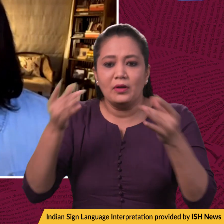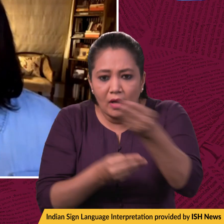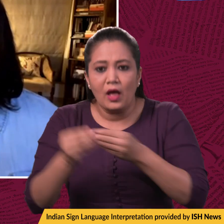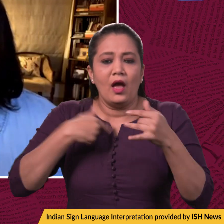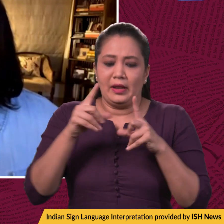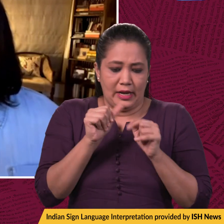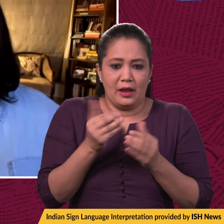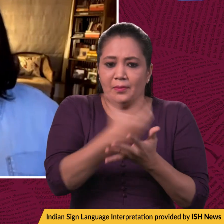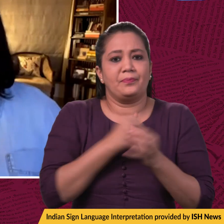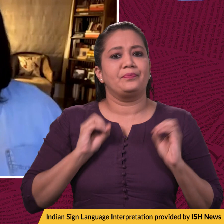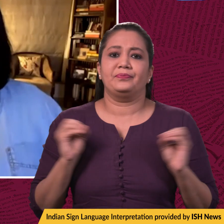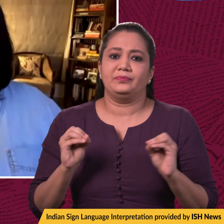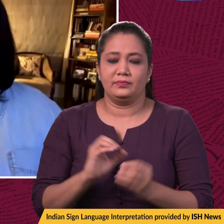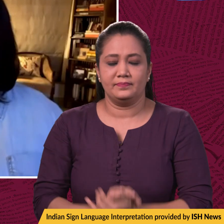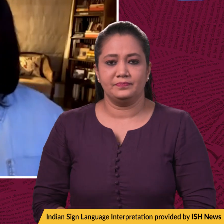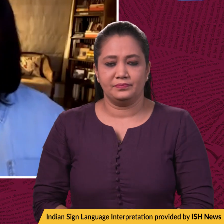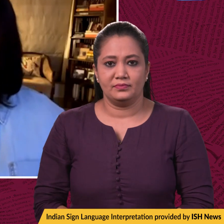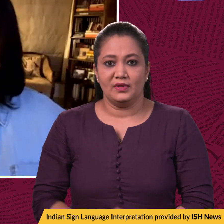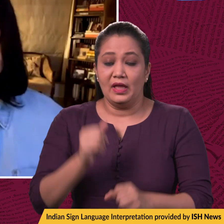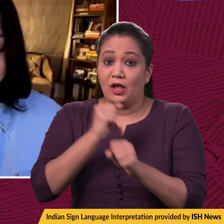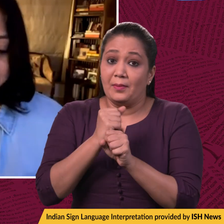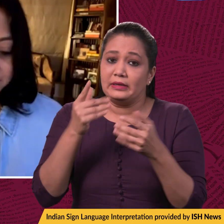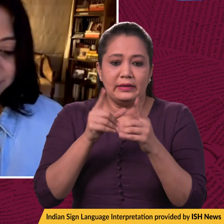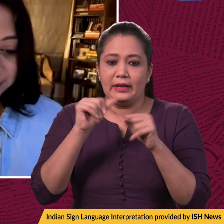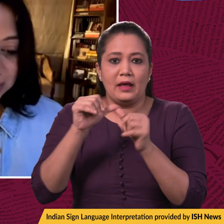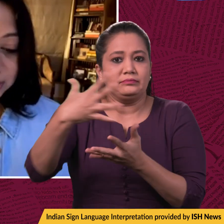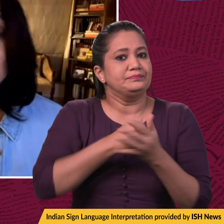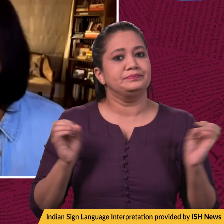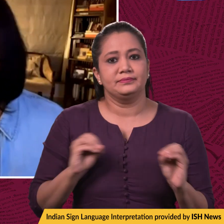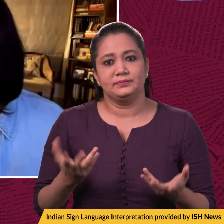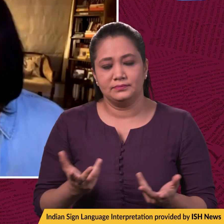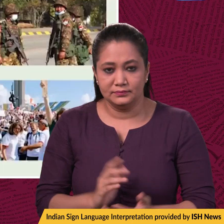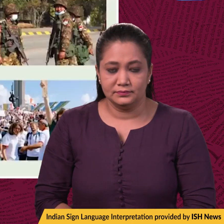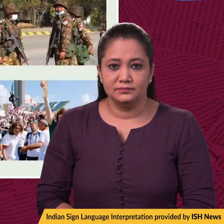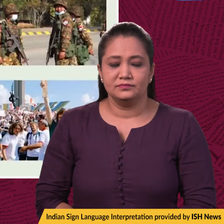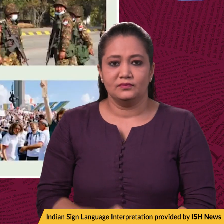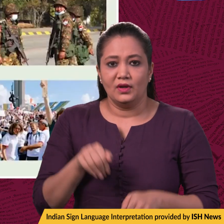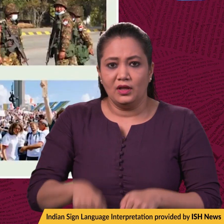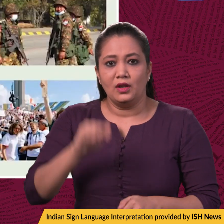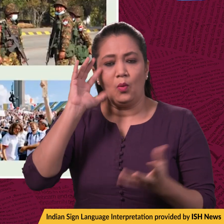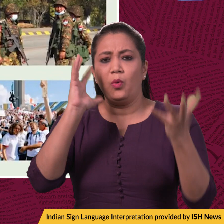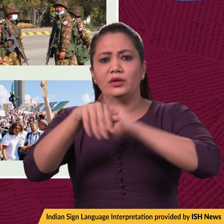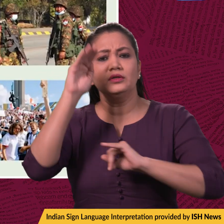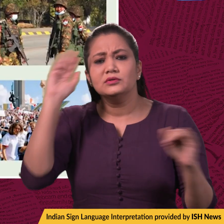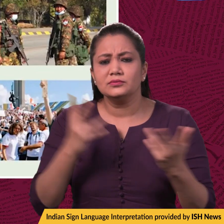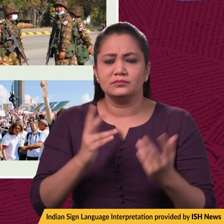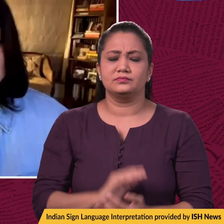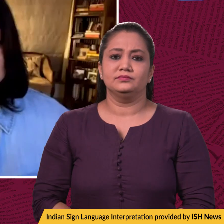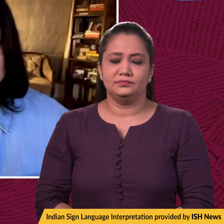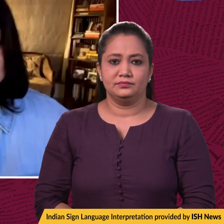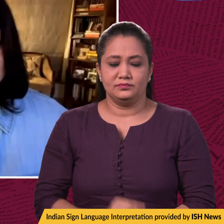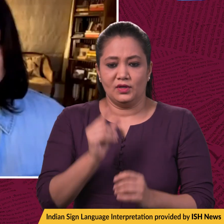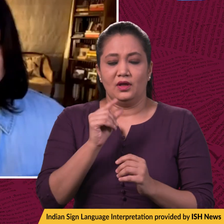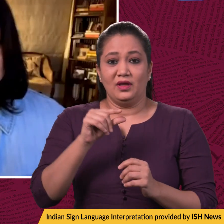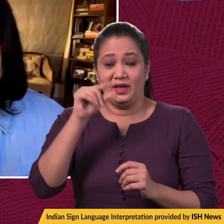cryptocurrency sector. The government has no data. Moving on to news coming in from across the world. The UAE